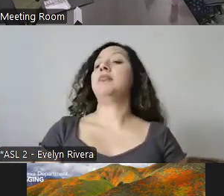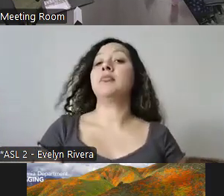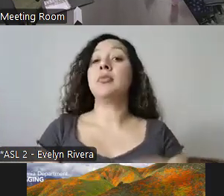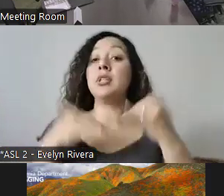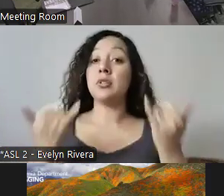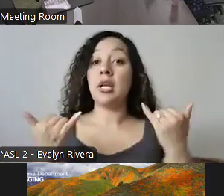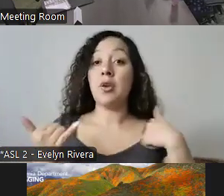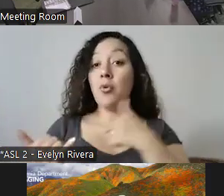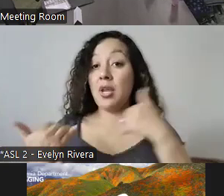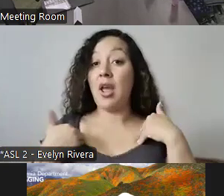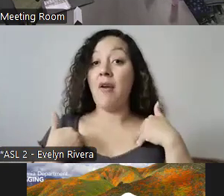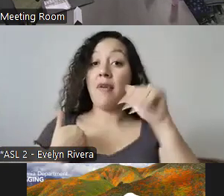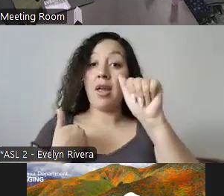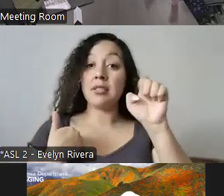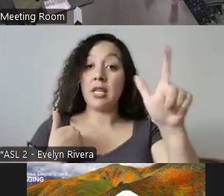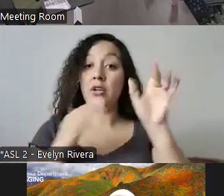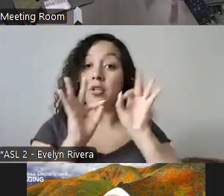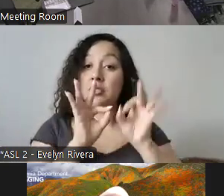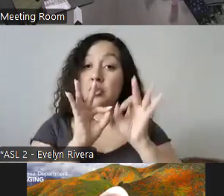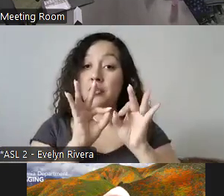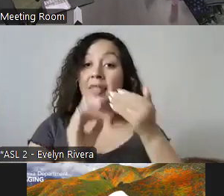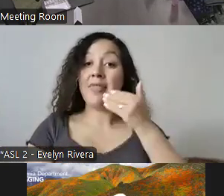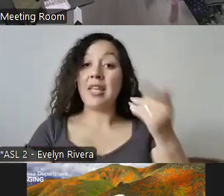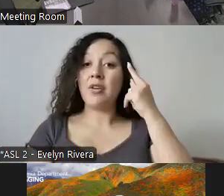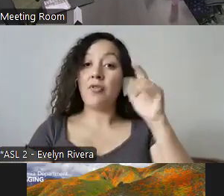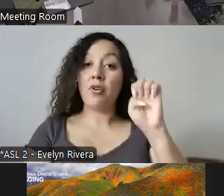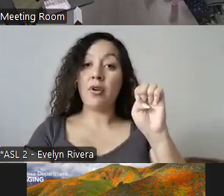Today we have American Sign Language, ASL. Thank you, Evelyn and Bailey.